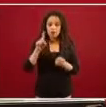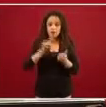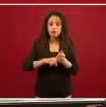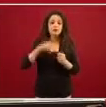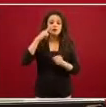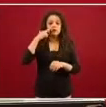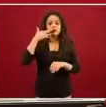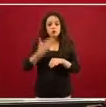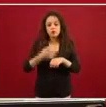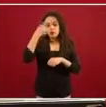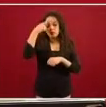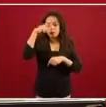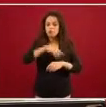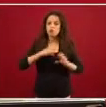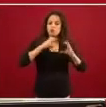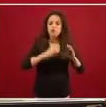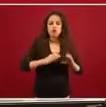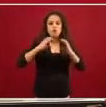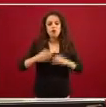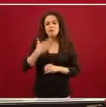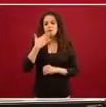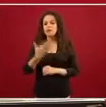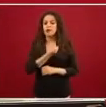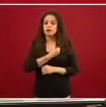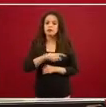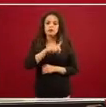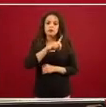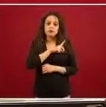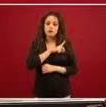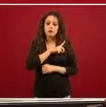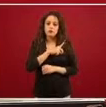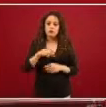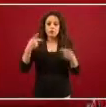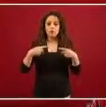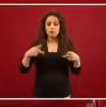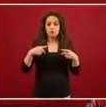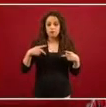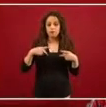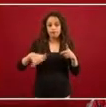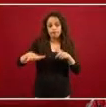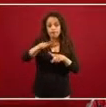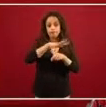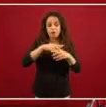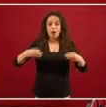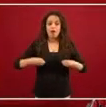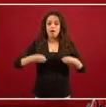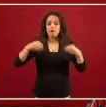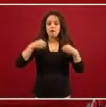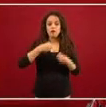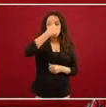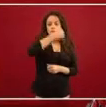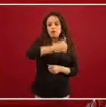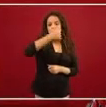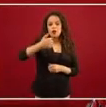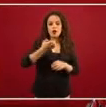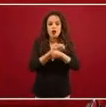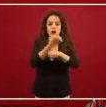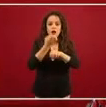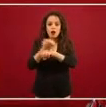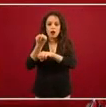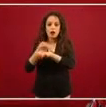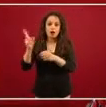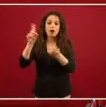means there is a shared responsibility, and we are both, the federal authorities and the state authorities are